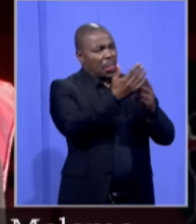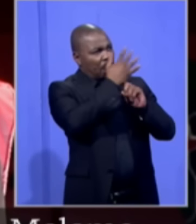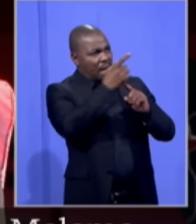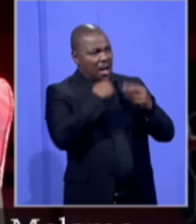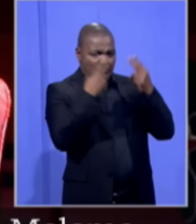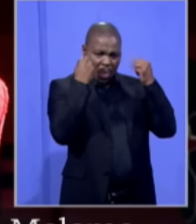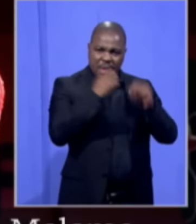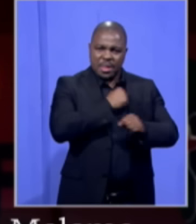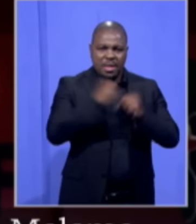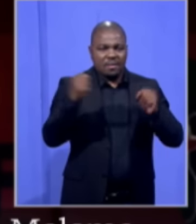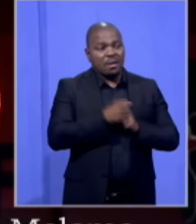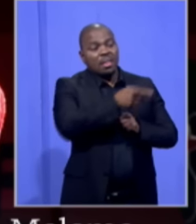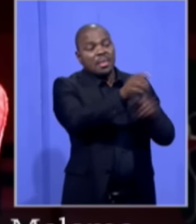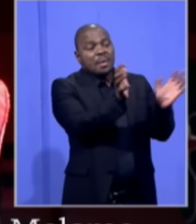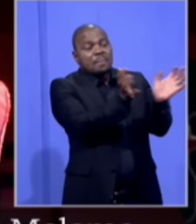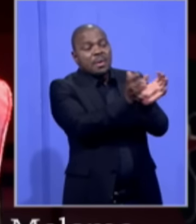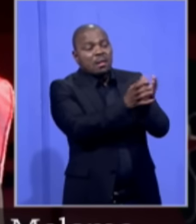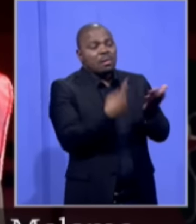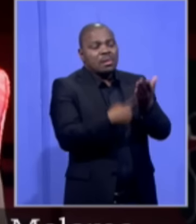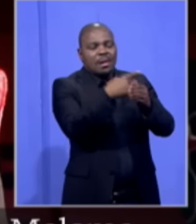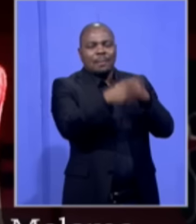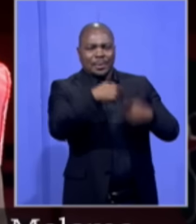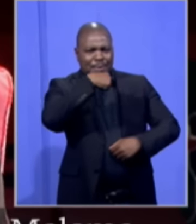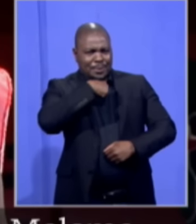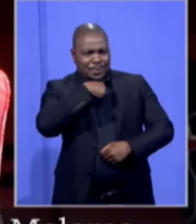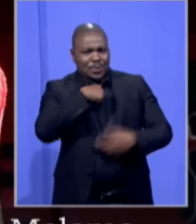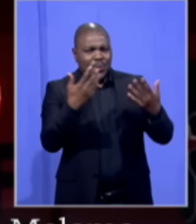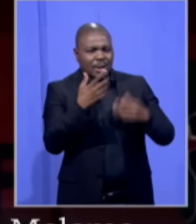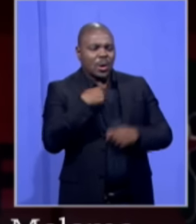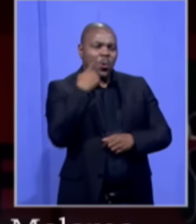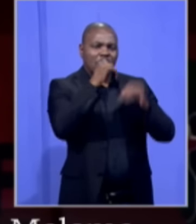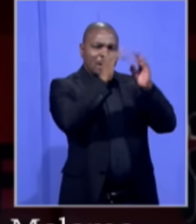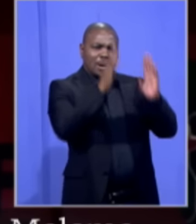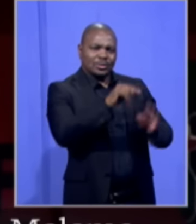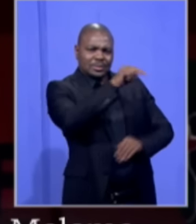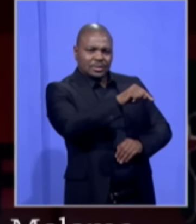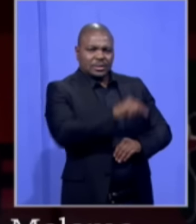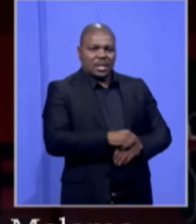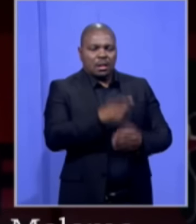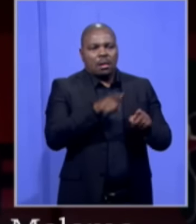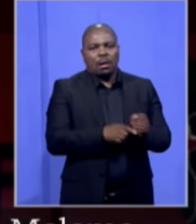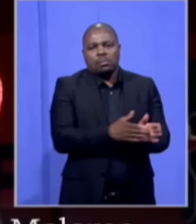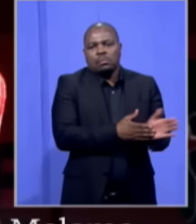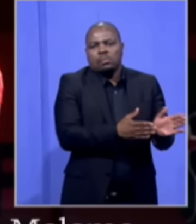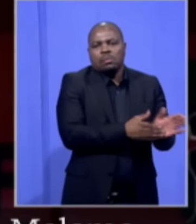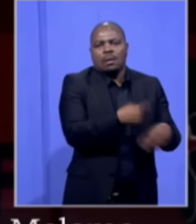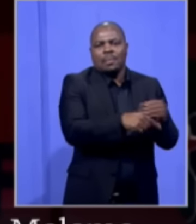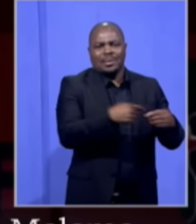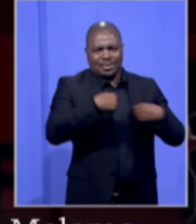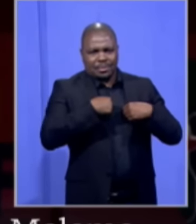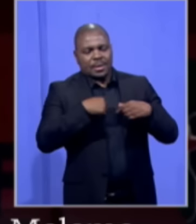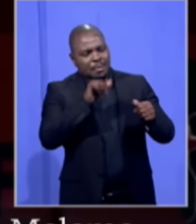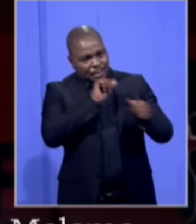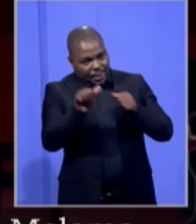speaking about me in that meeting at White House. If they were not gossiping about me, they should have